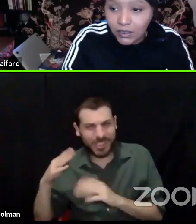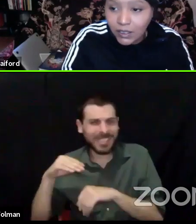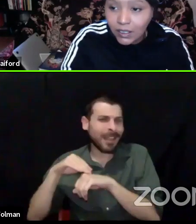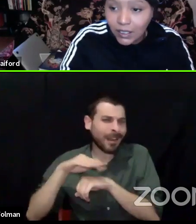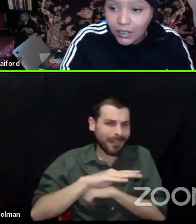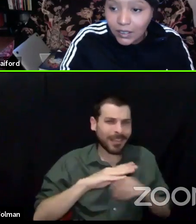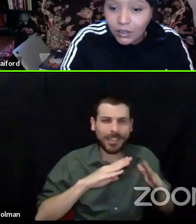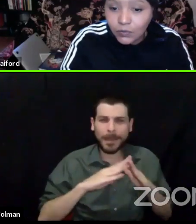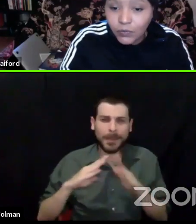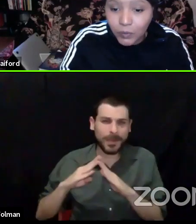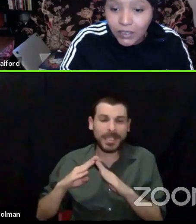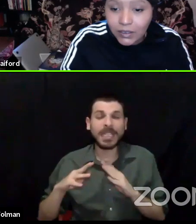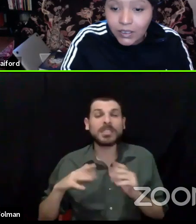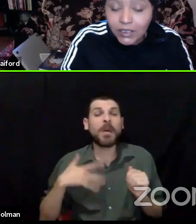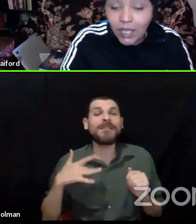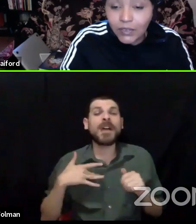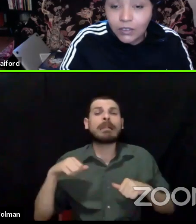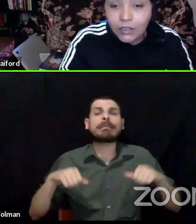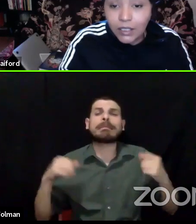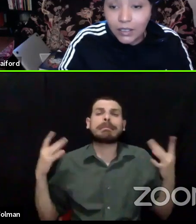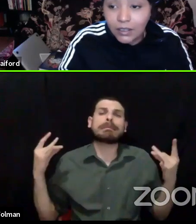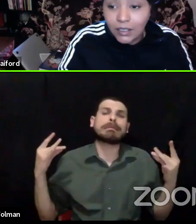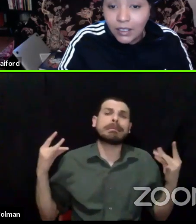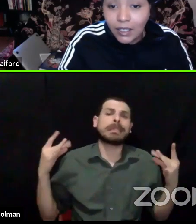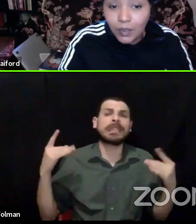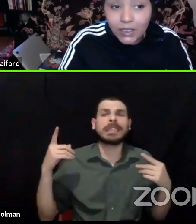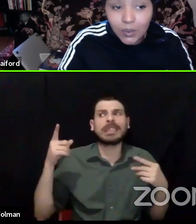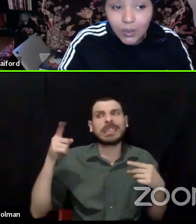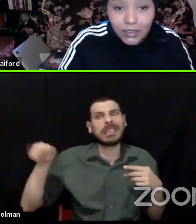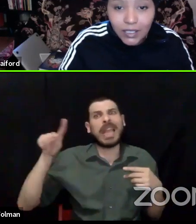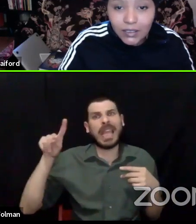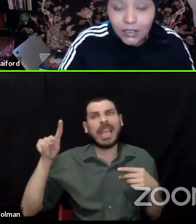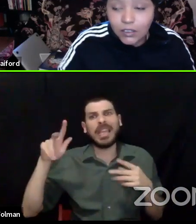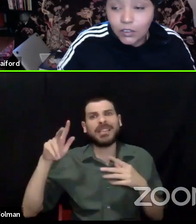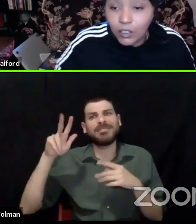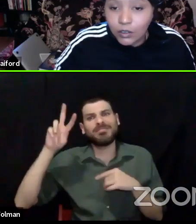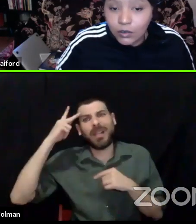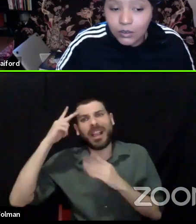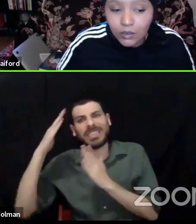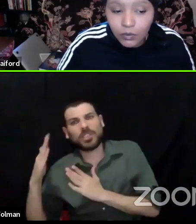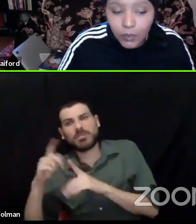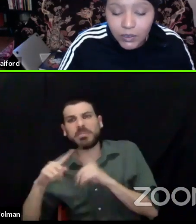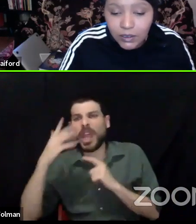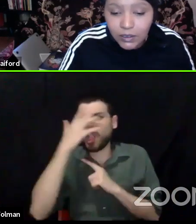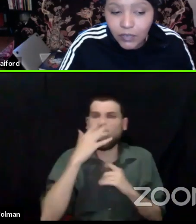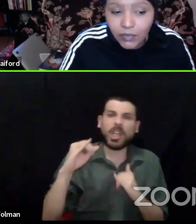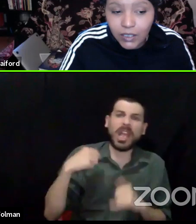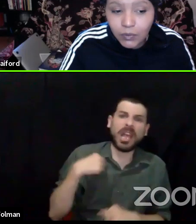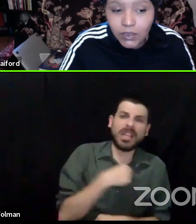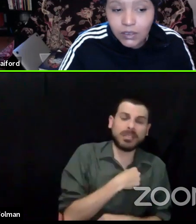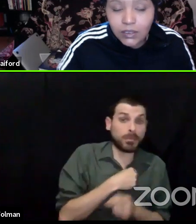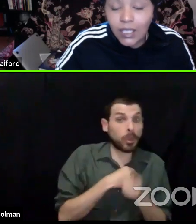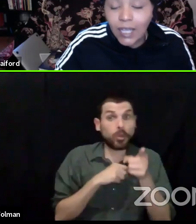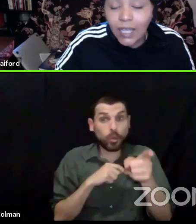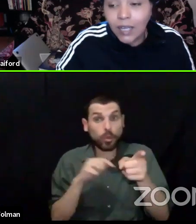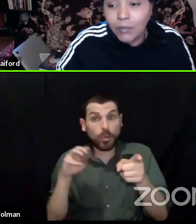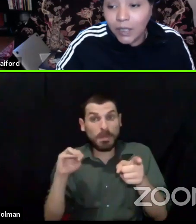community. And so for me, just having you there as somebody that is a strong, you know, representative of our